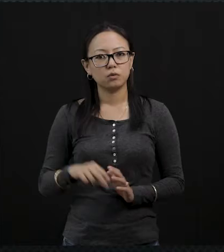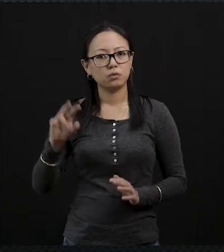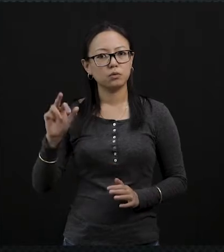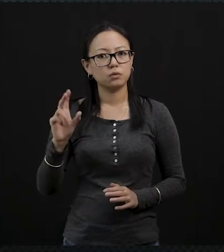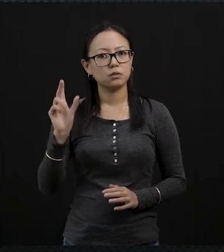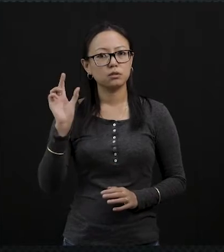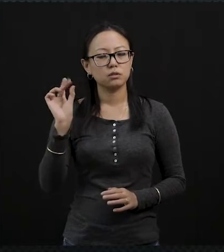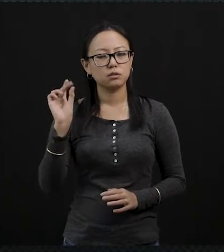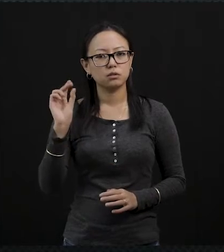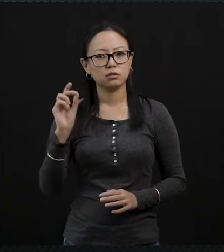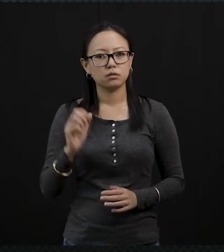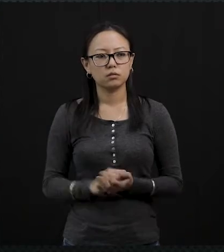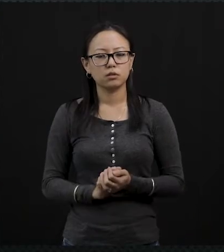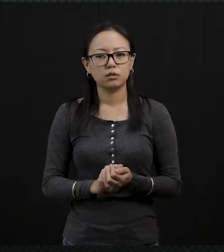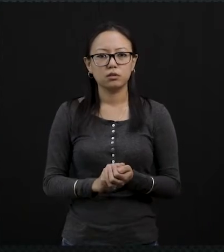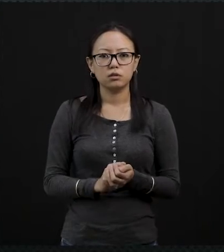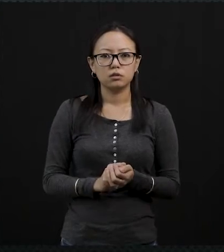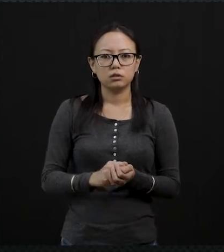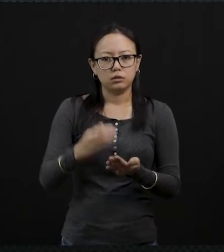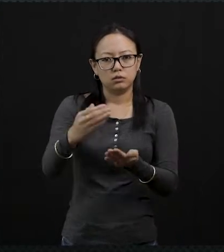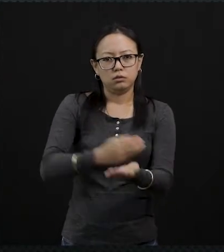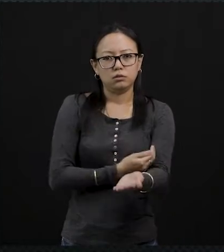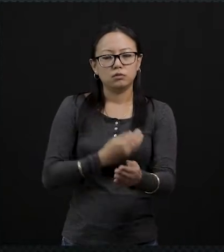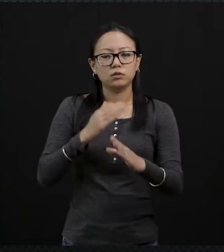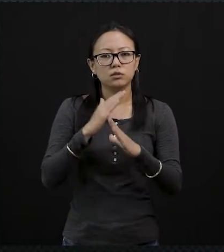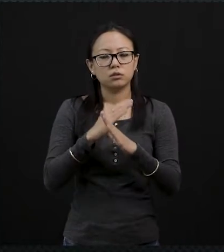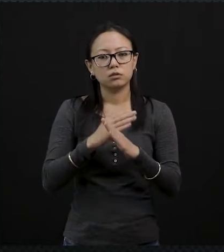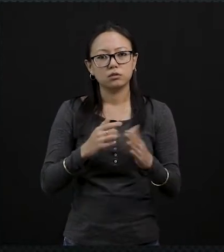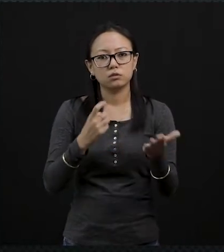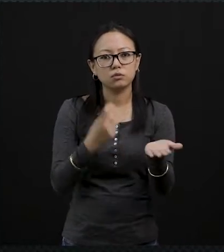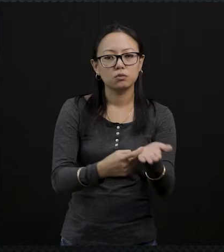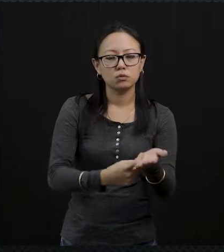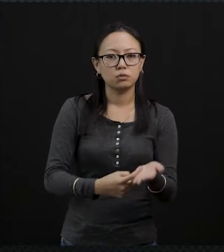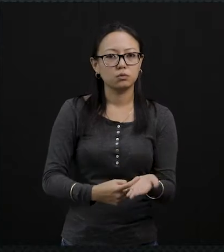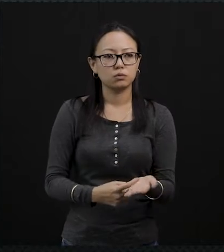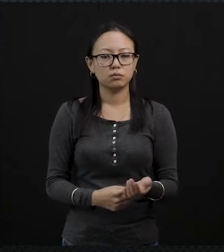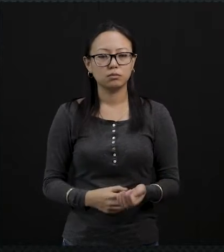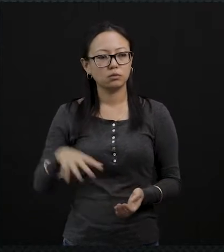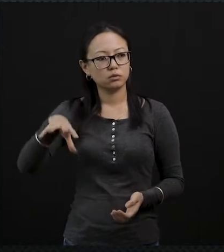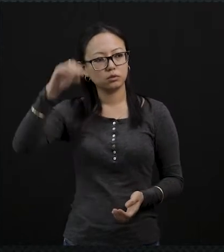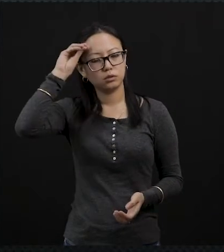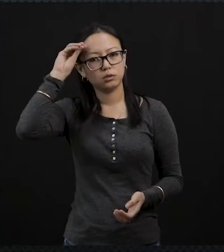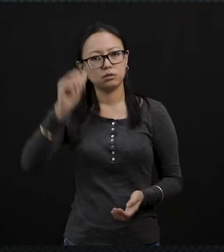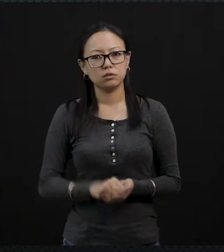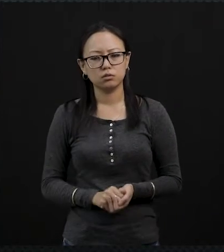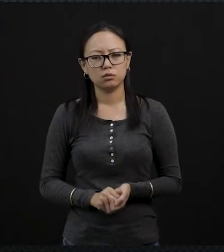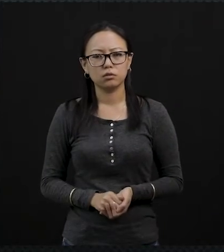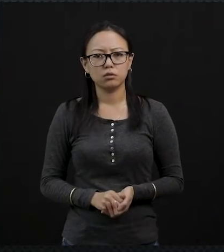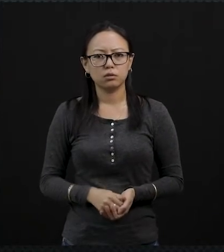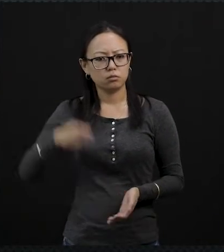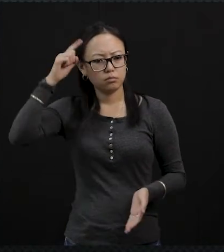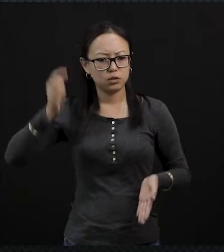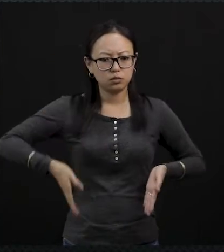So are you ready? Okay, always walk on the footpath. Whenever you are walking